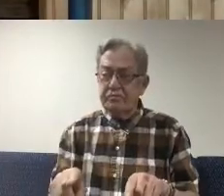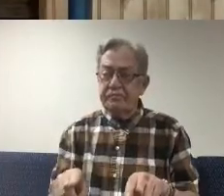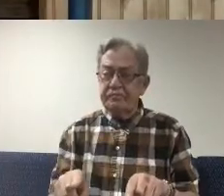as Jesus said to Nicodemus, he said, man, here's the deal. Nicodemus says, what have I got to do so that I can go to heaven? And he says, no, you're going to have